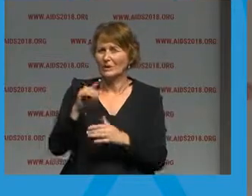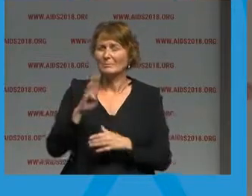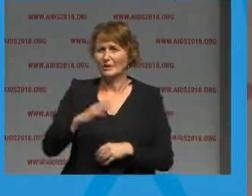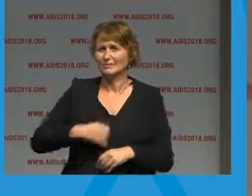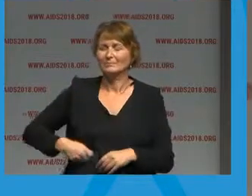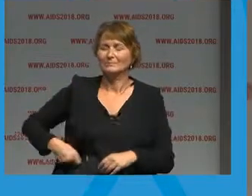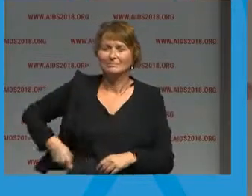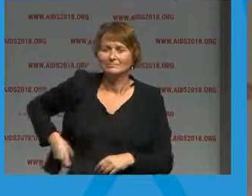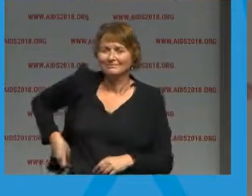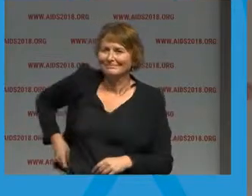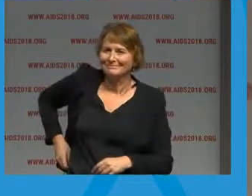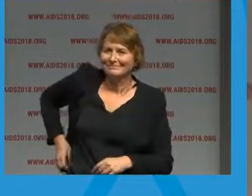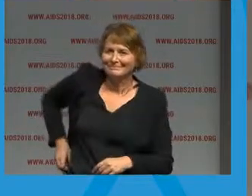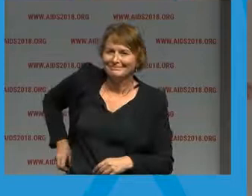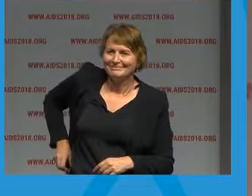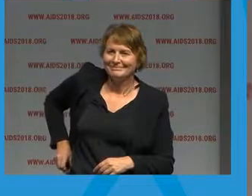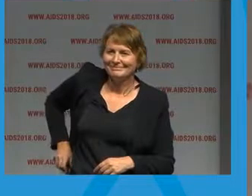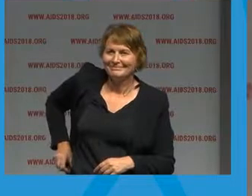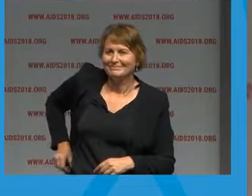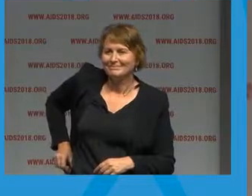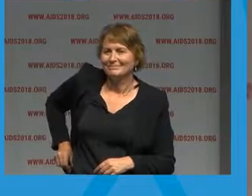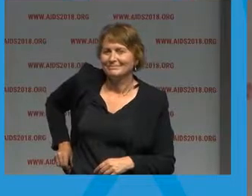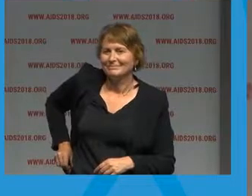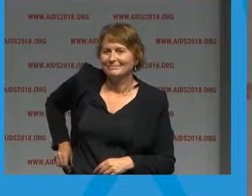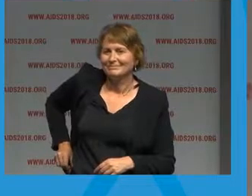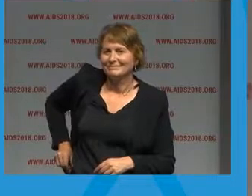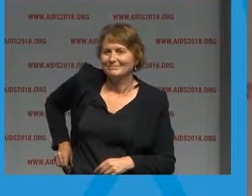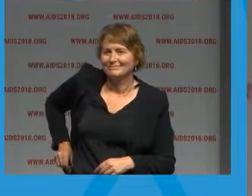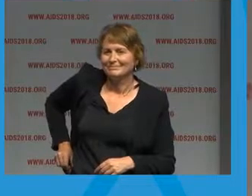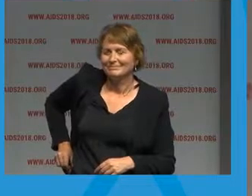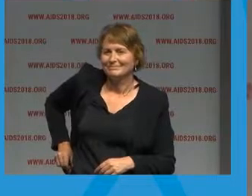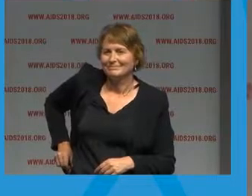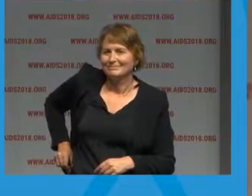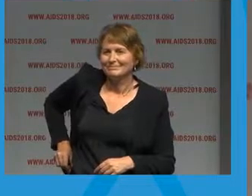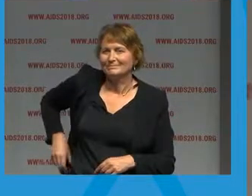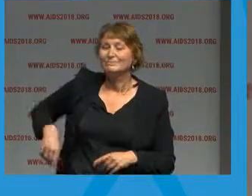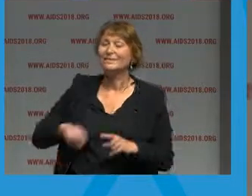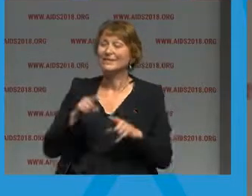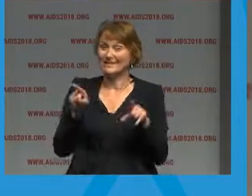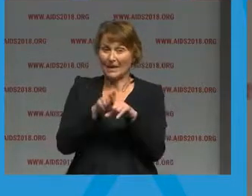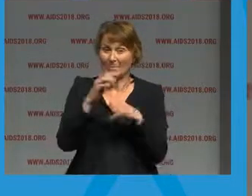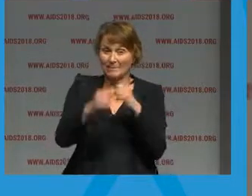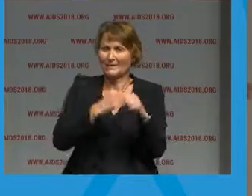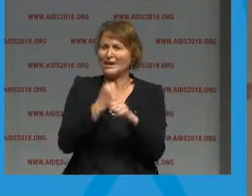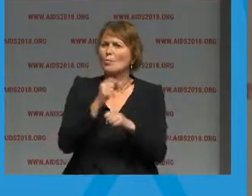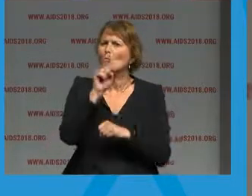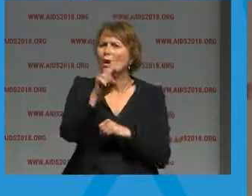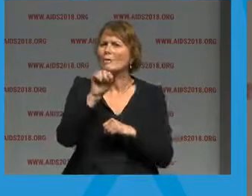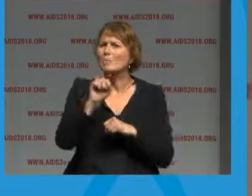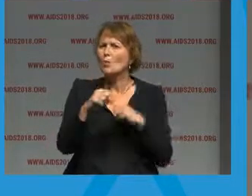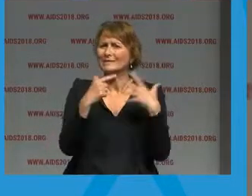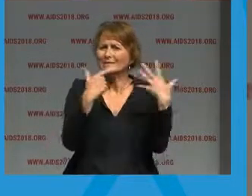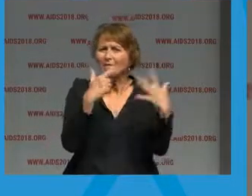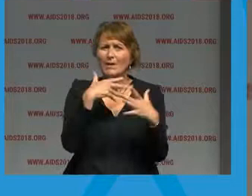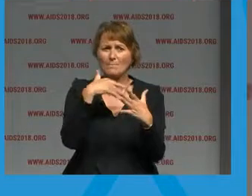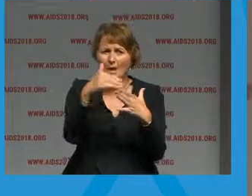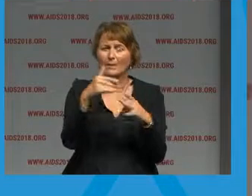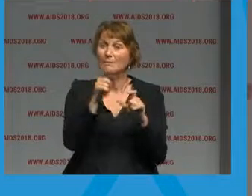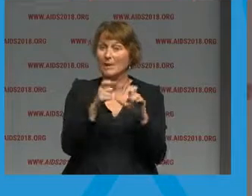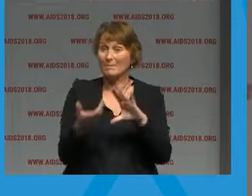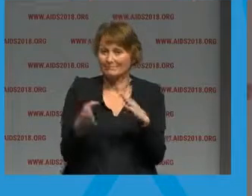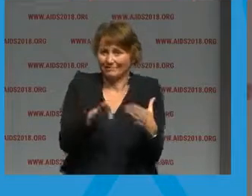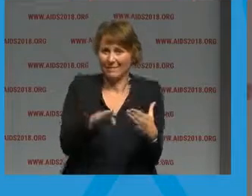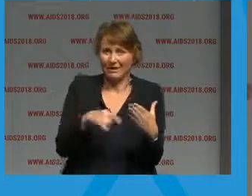1.7 million people died from TB. And TB is one of the top 10 causes of